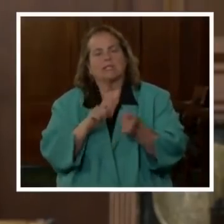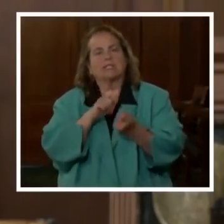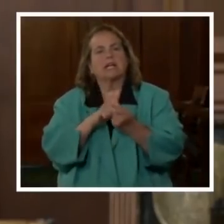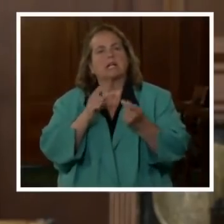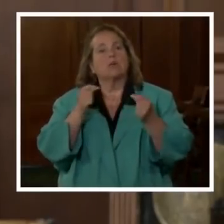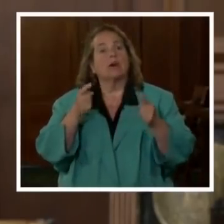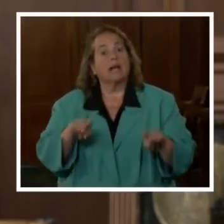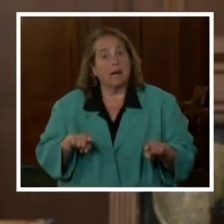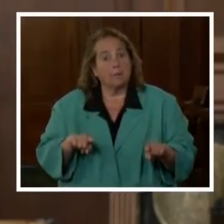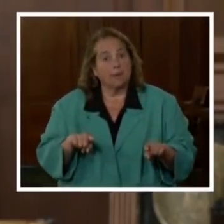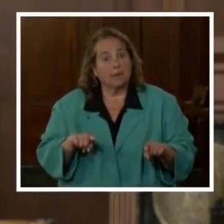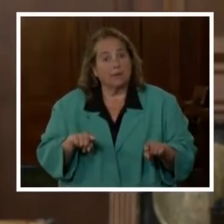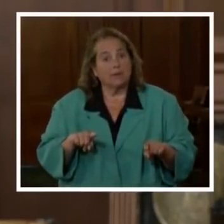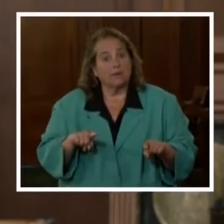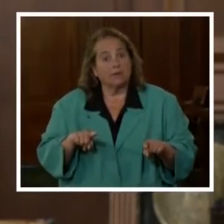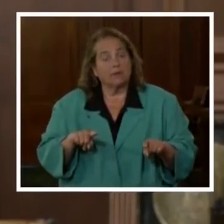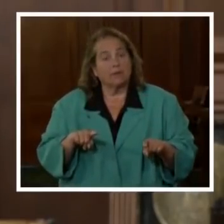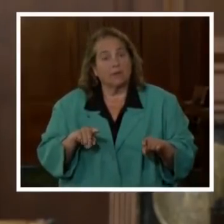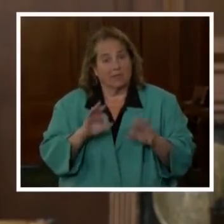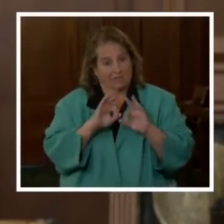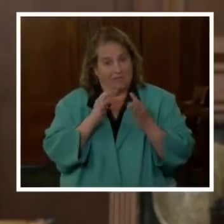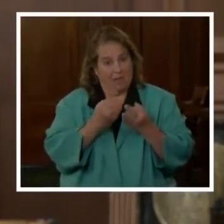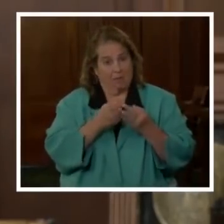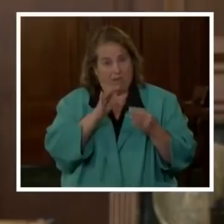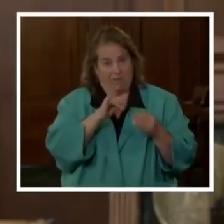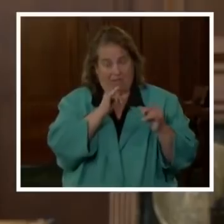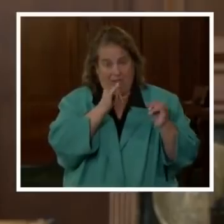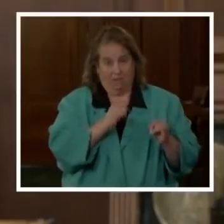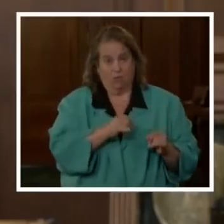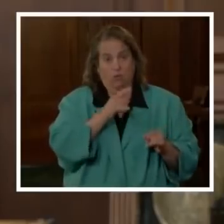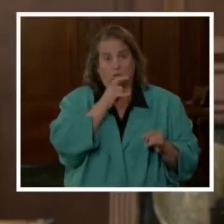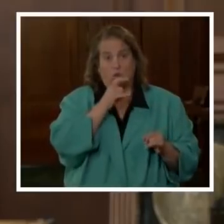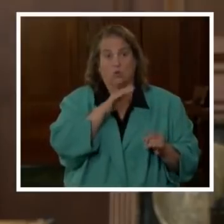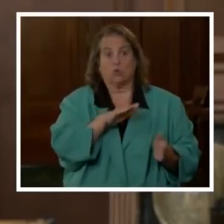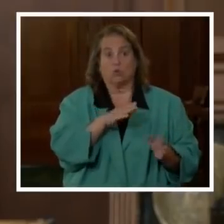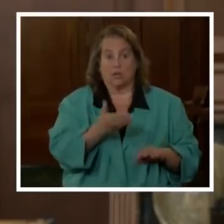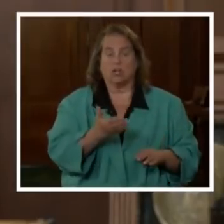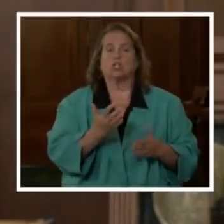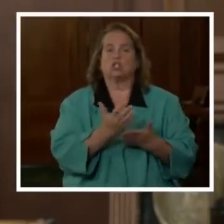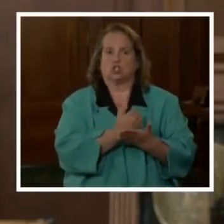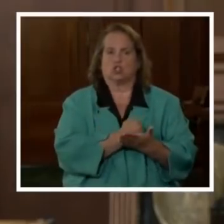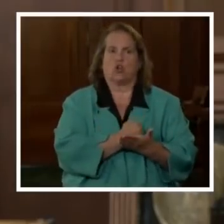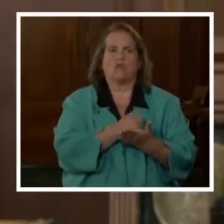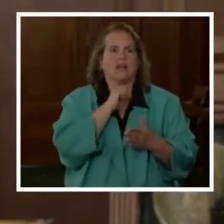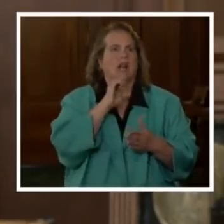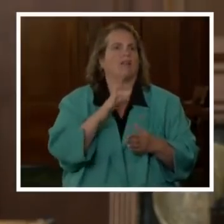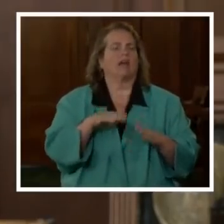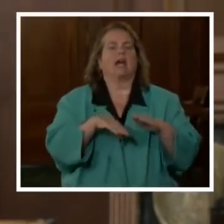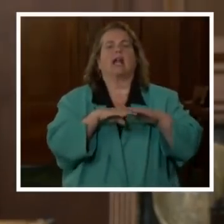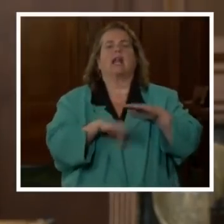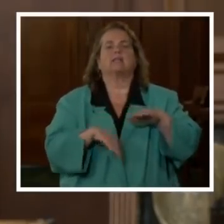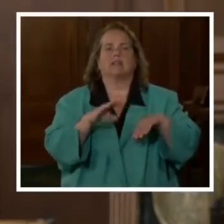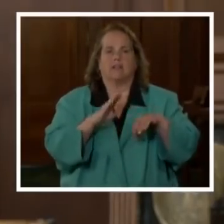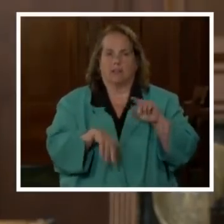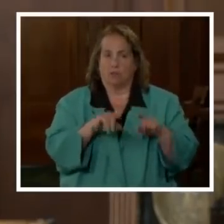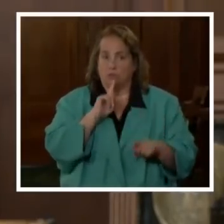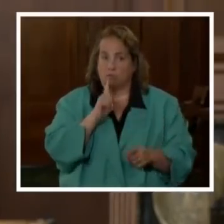happened. The family of the individual who was lost deserves nothing less than the